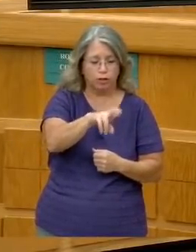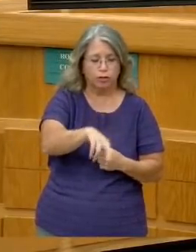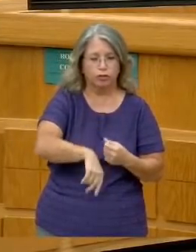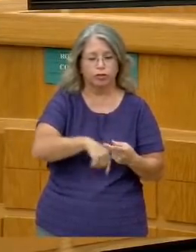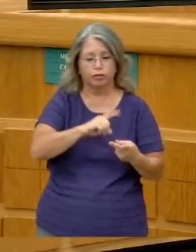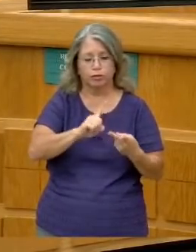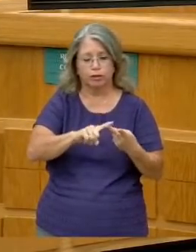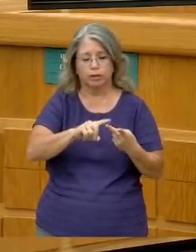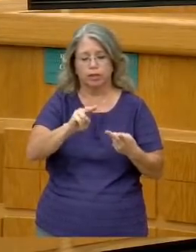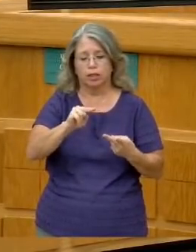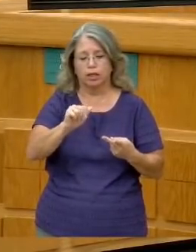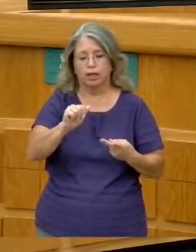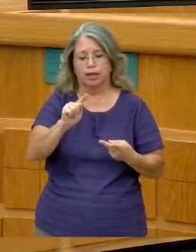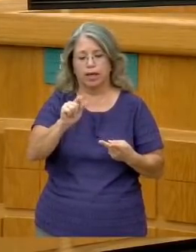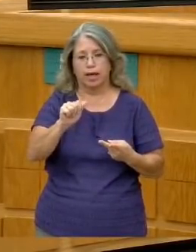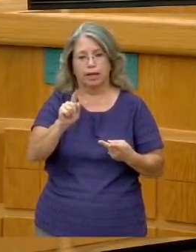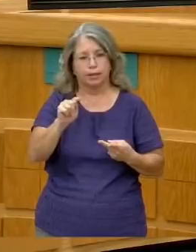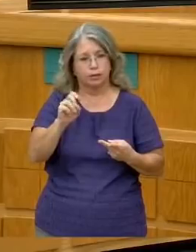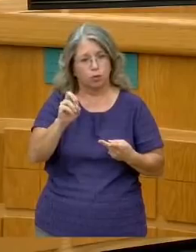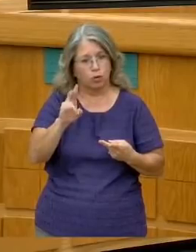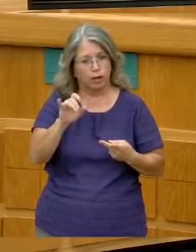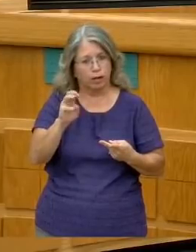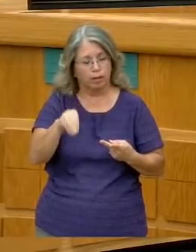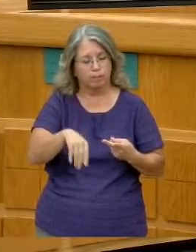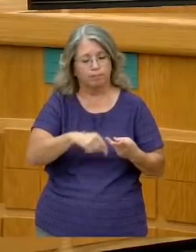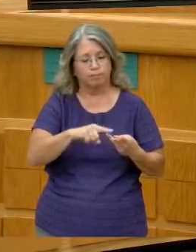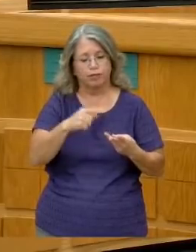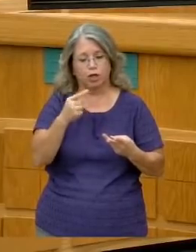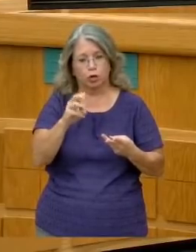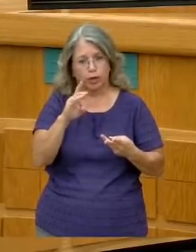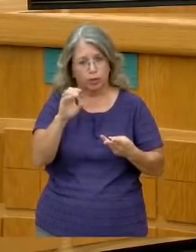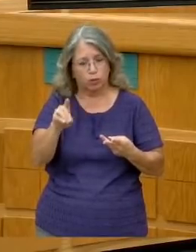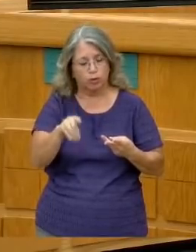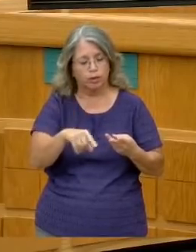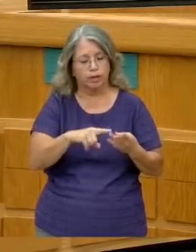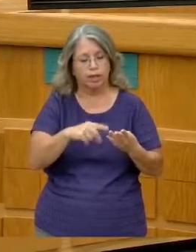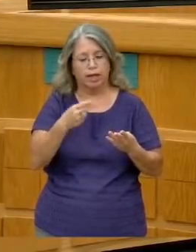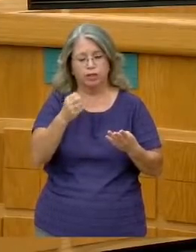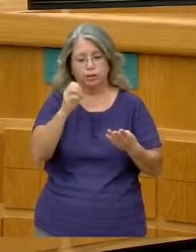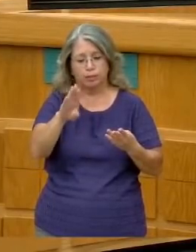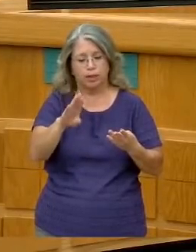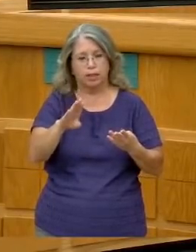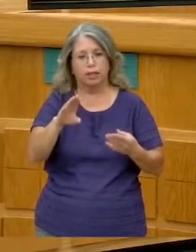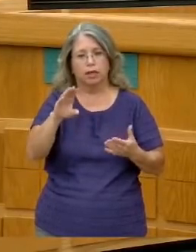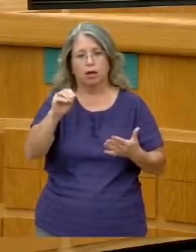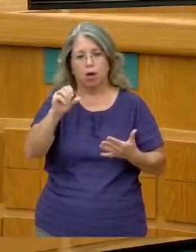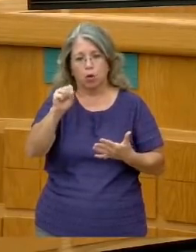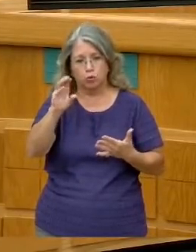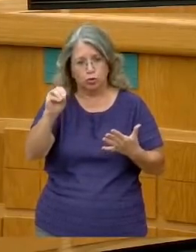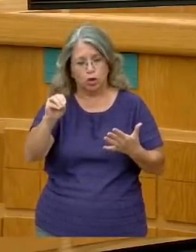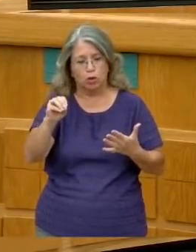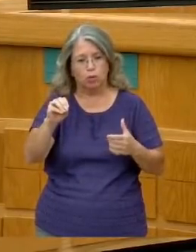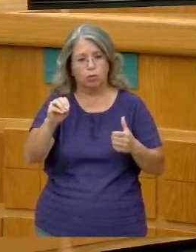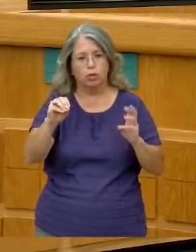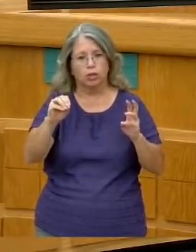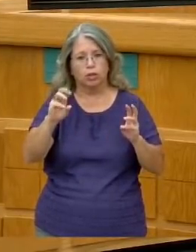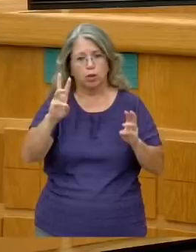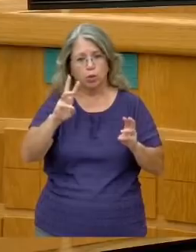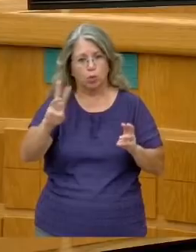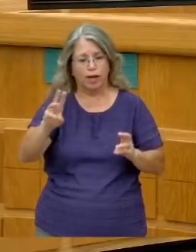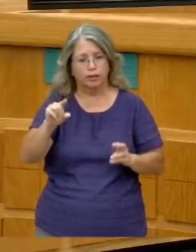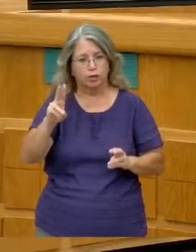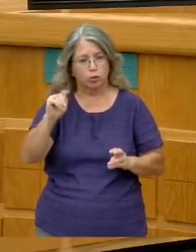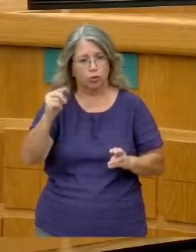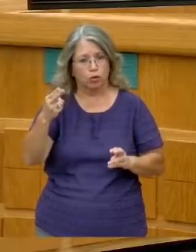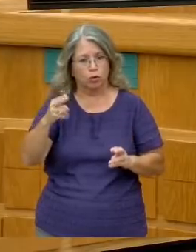natatorium, the Greenwood pool, the HEB pool, Oso pool, and West Guth pool. So those